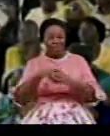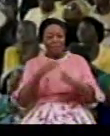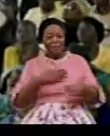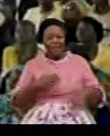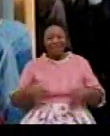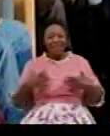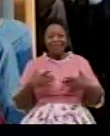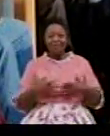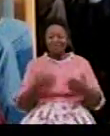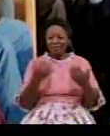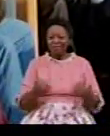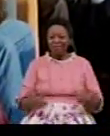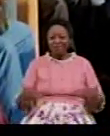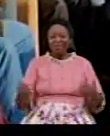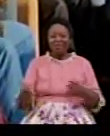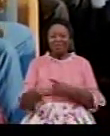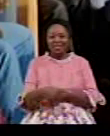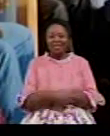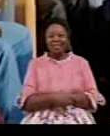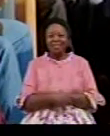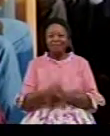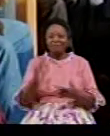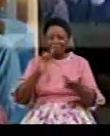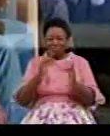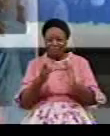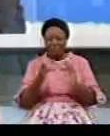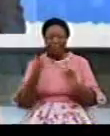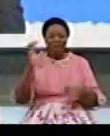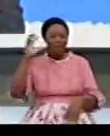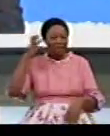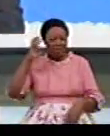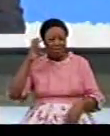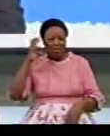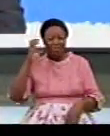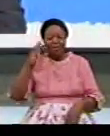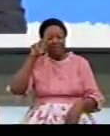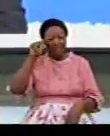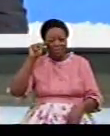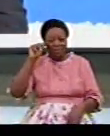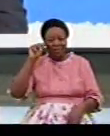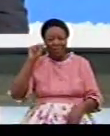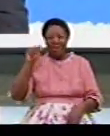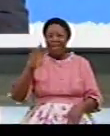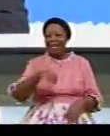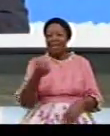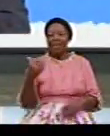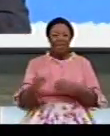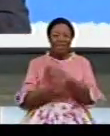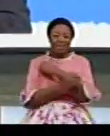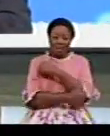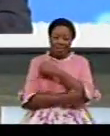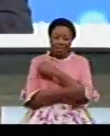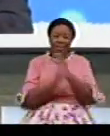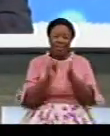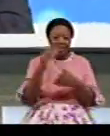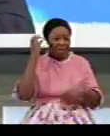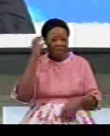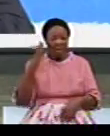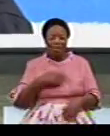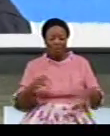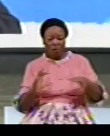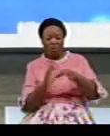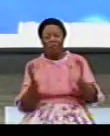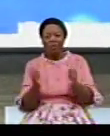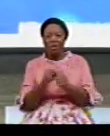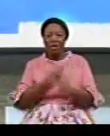And we pray here on earth, so that we will not meet that judgment when we have